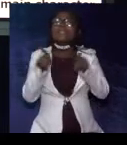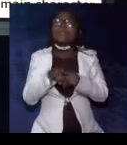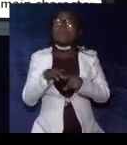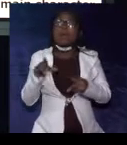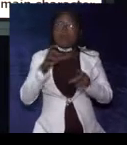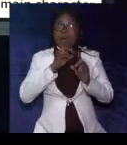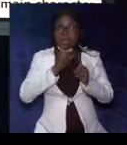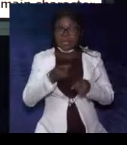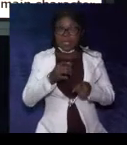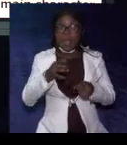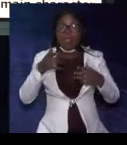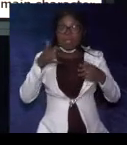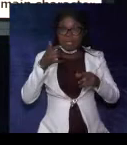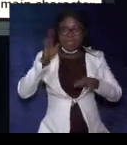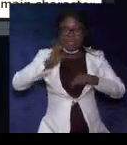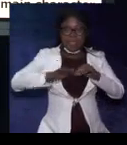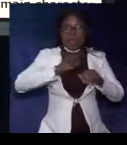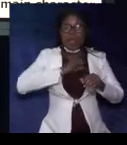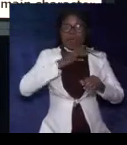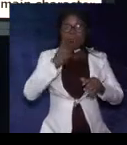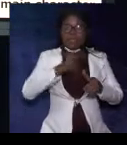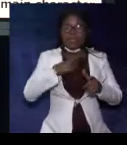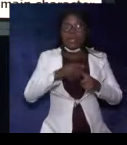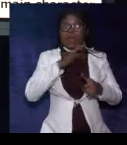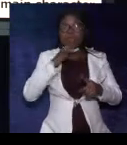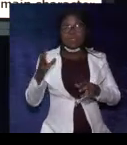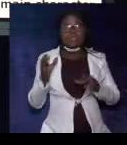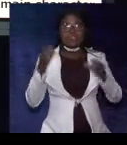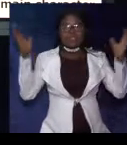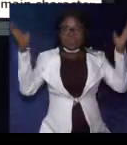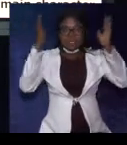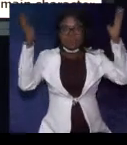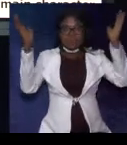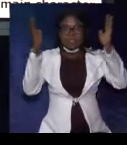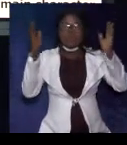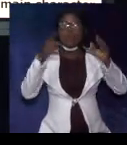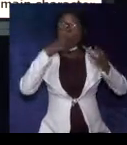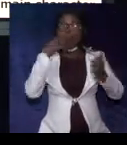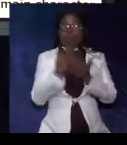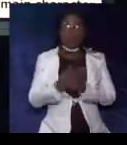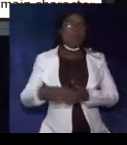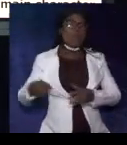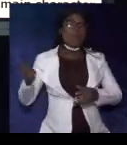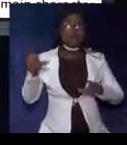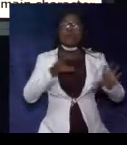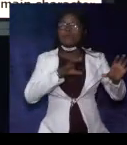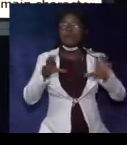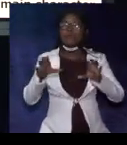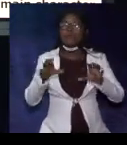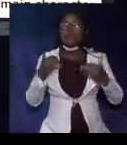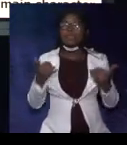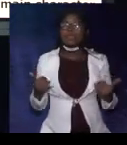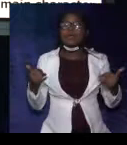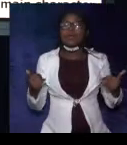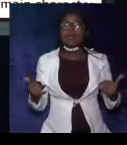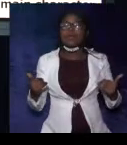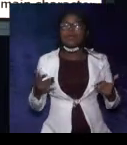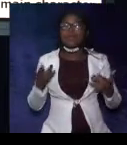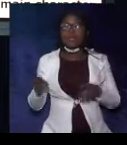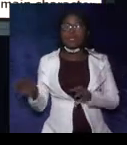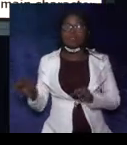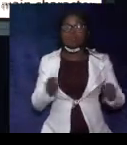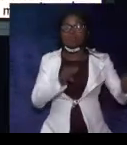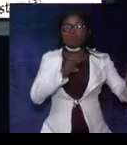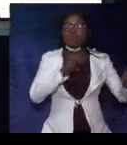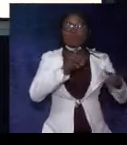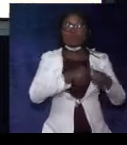Is it the same? Then I must celebrate you with a cheer. Well done. Now,